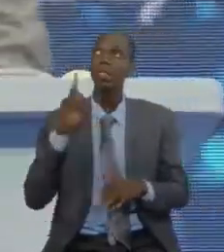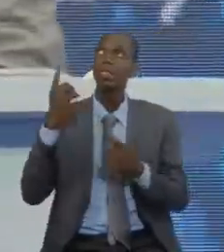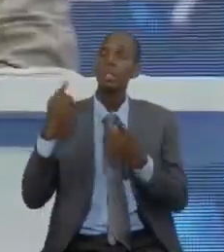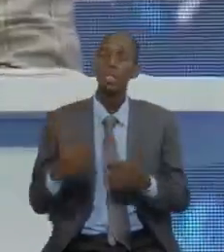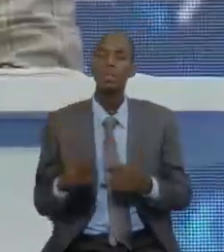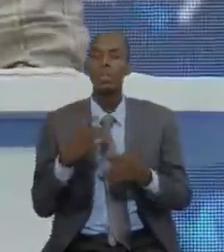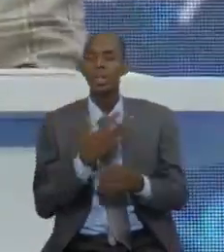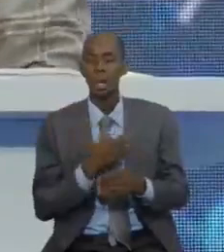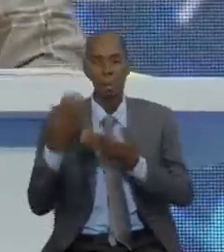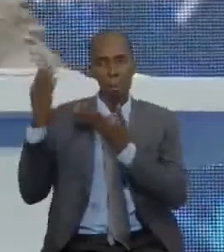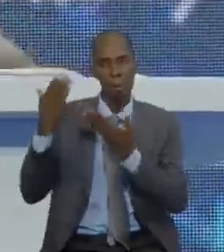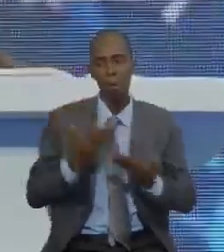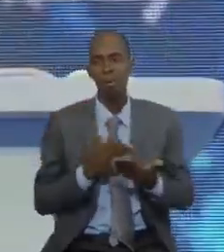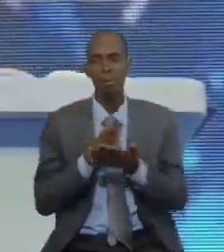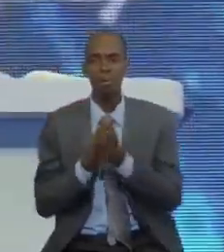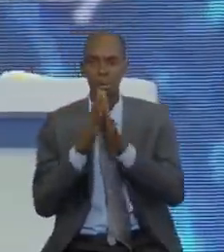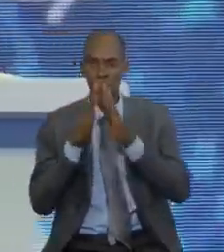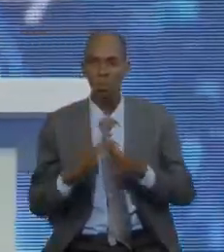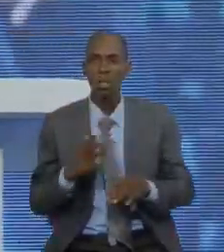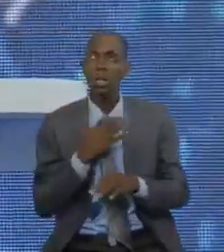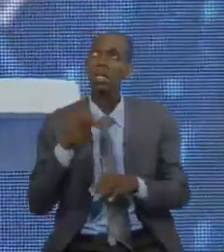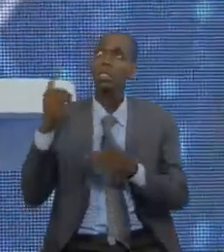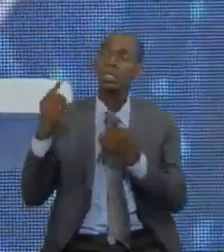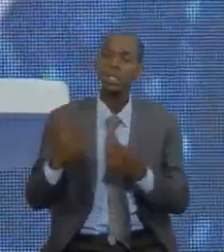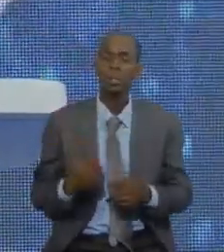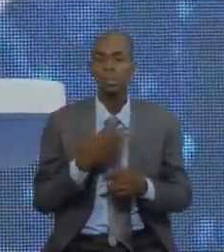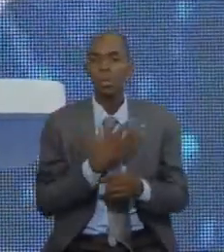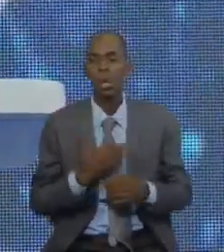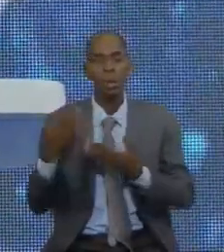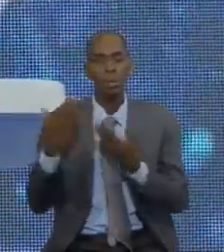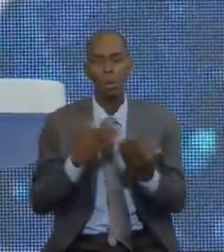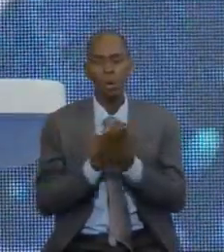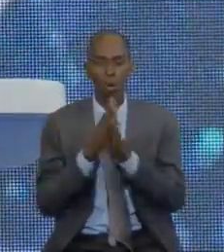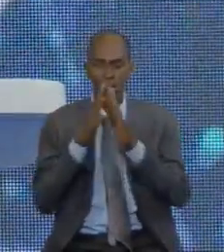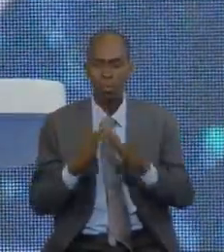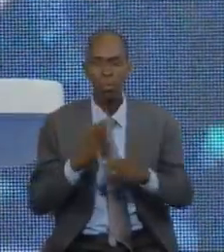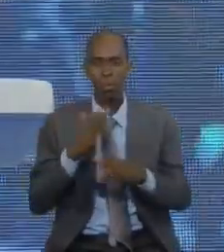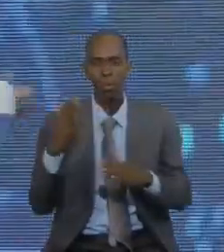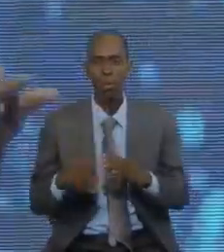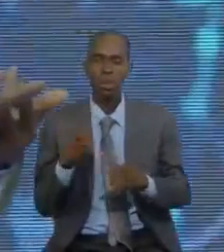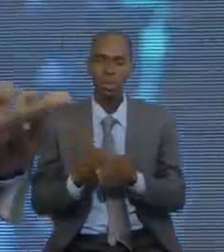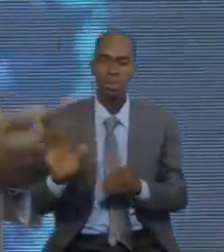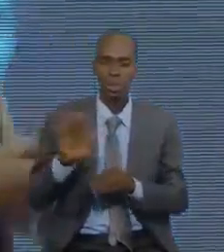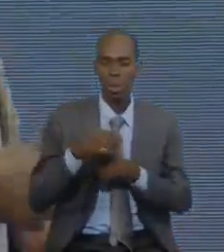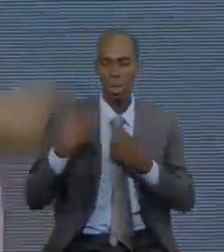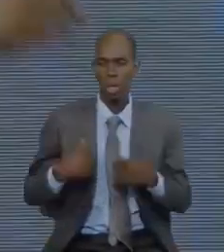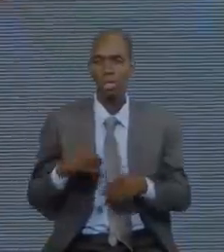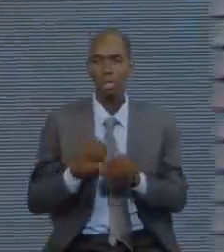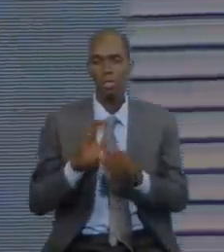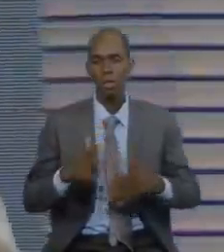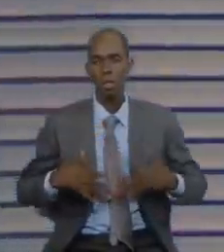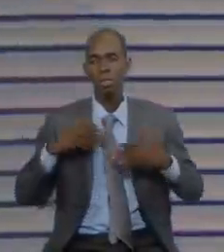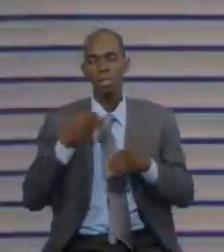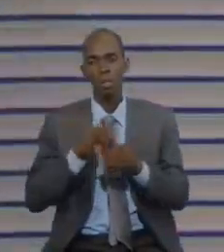brought peace. And he came and brought peace total in your heart, in your life, in your mind, in